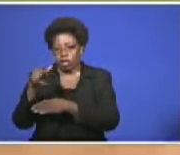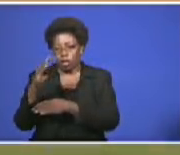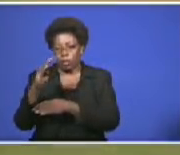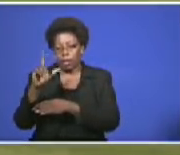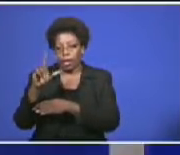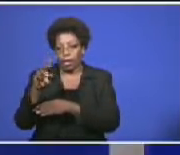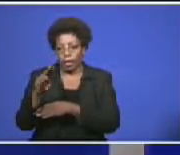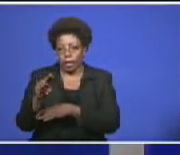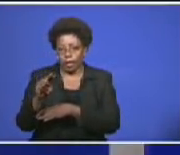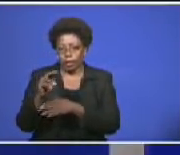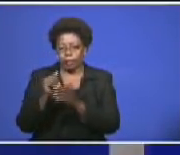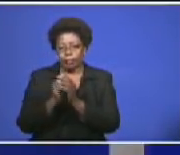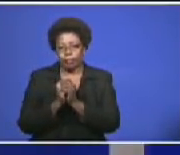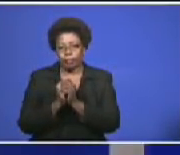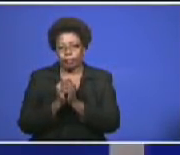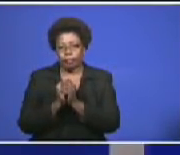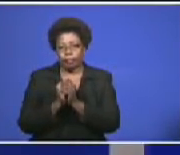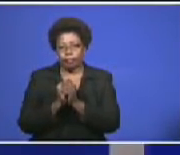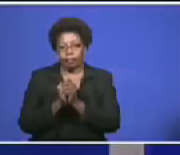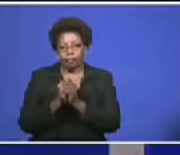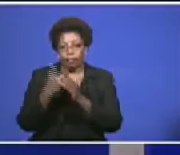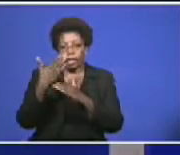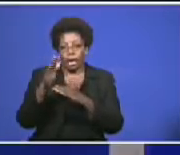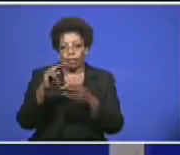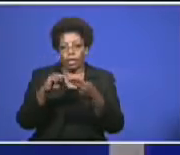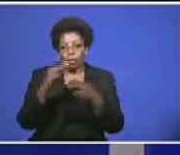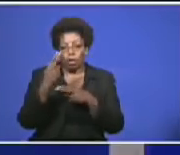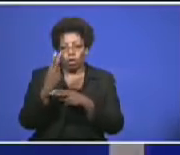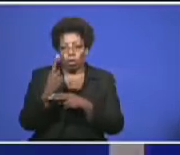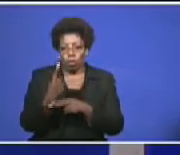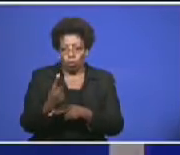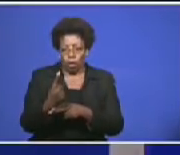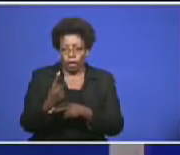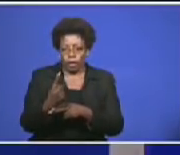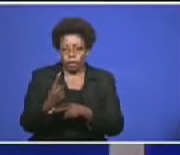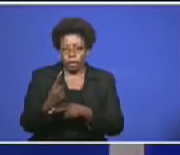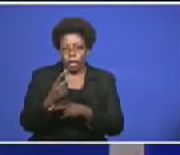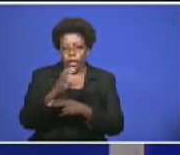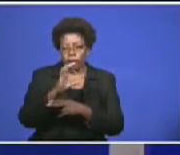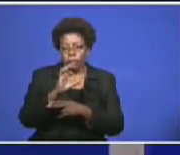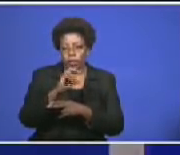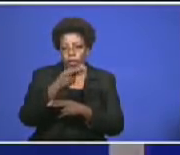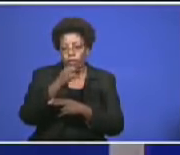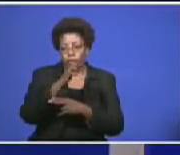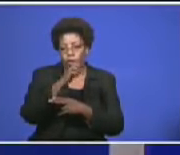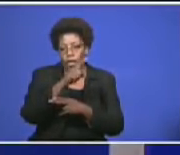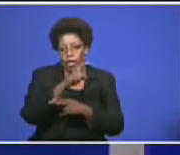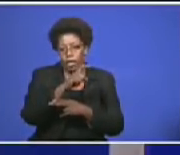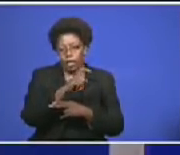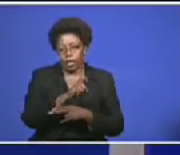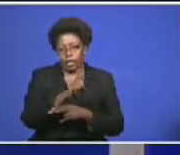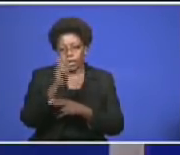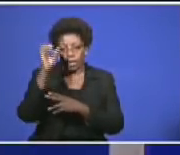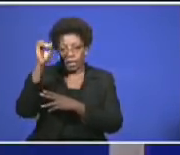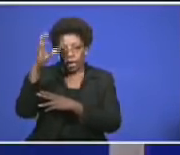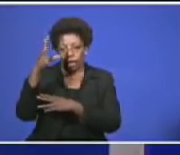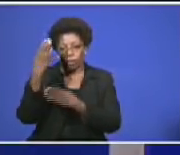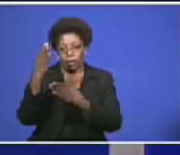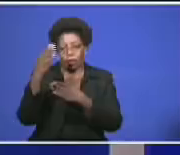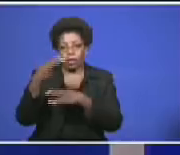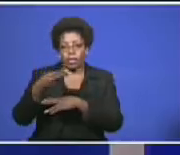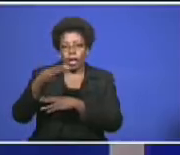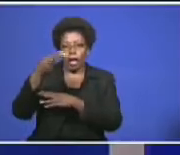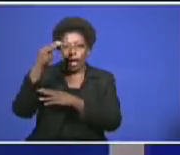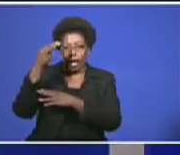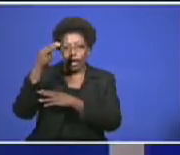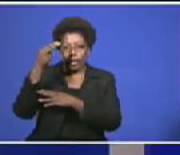JBLN. After being taken number one overall by the Phoenix Suns in last week's NBA draft, expectations high for Bahamian DeAndre